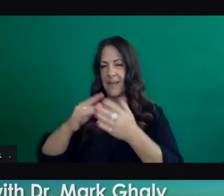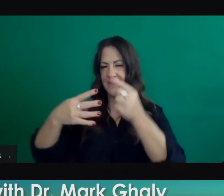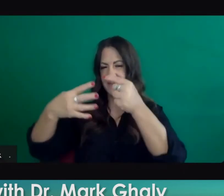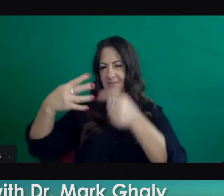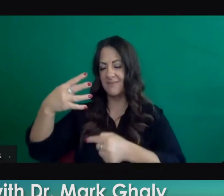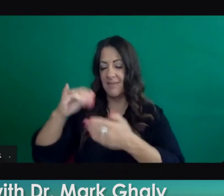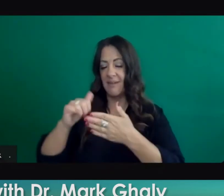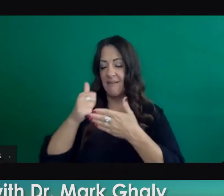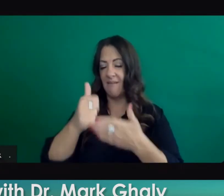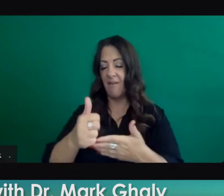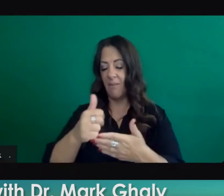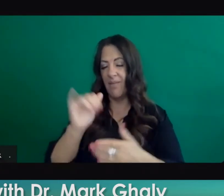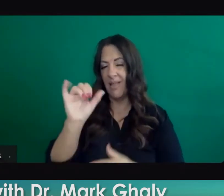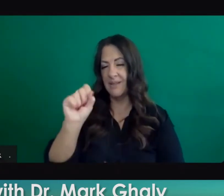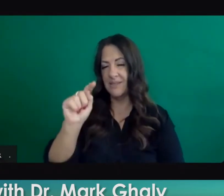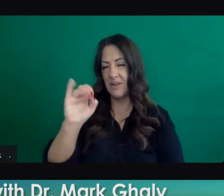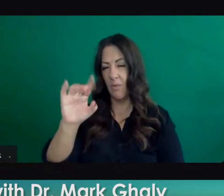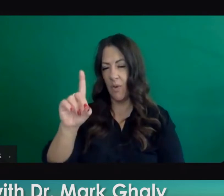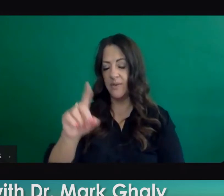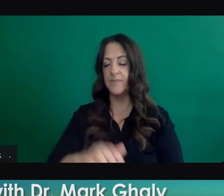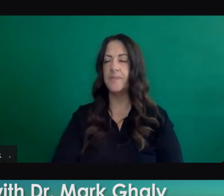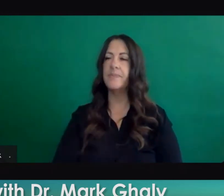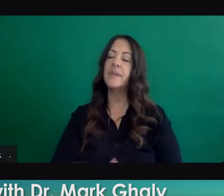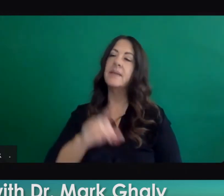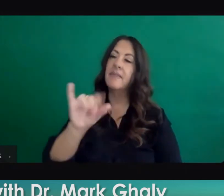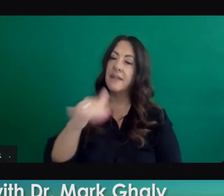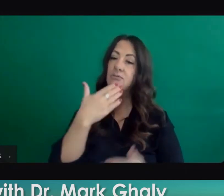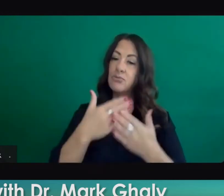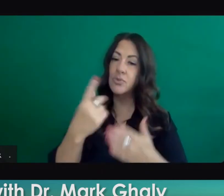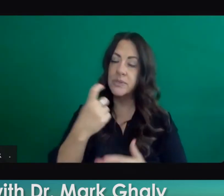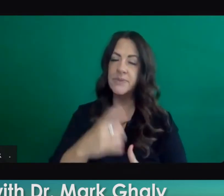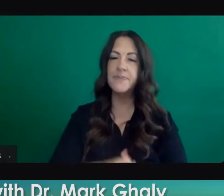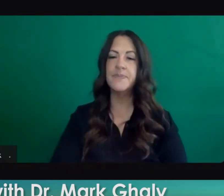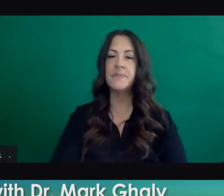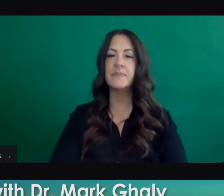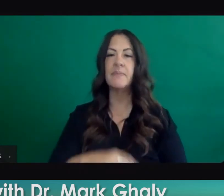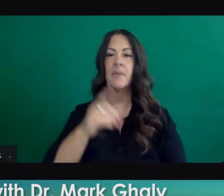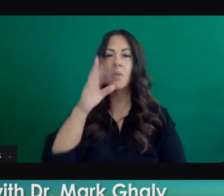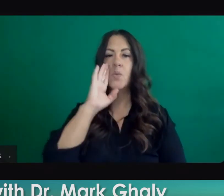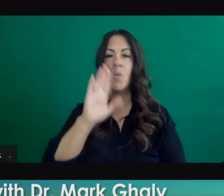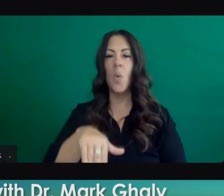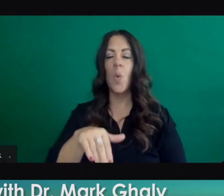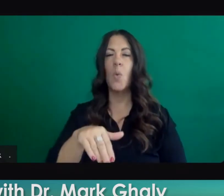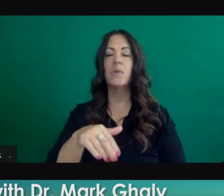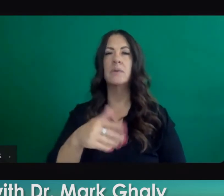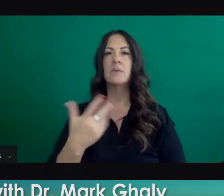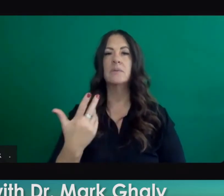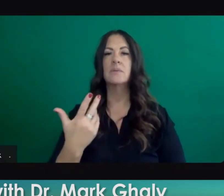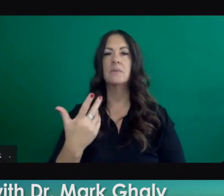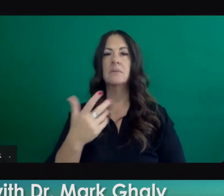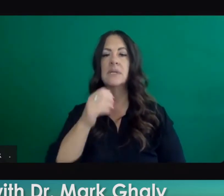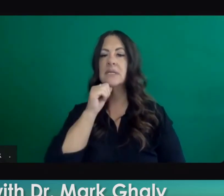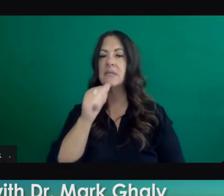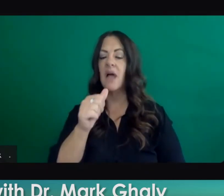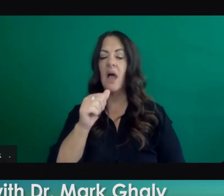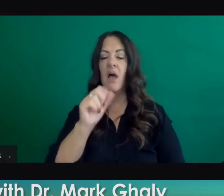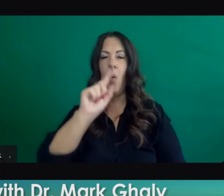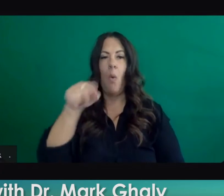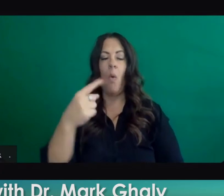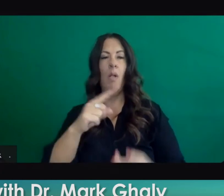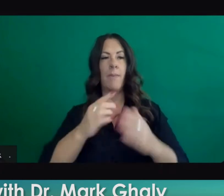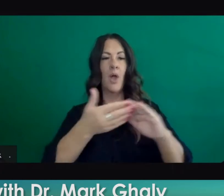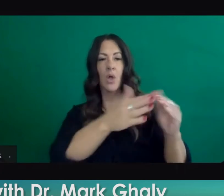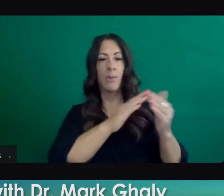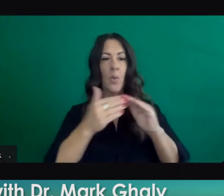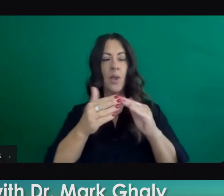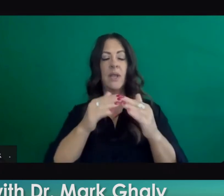we highlight, and you remind me to highlight today, that this has not just been about community mitigation, but it's been about